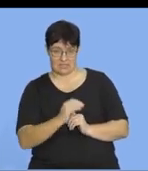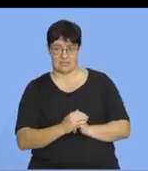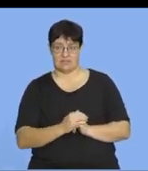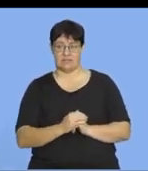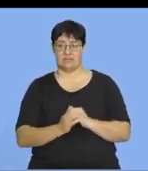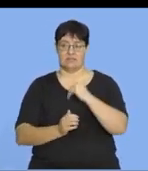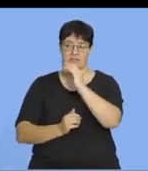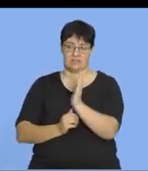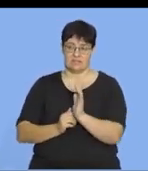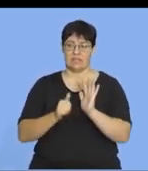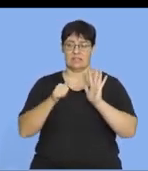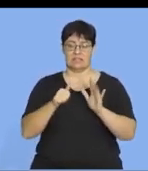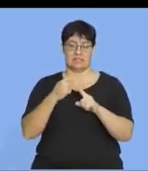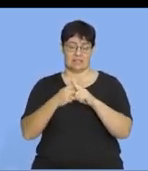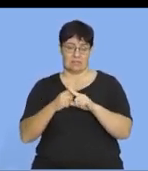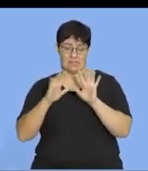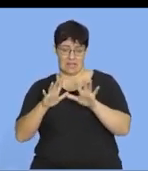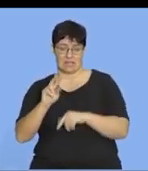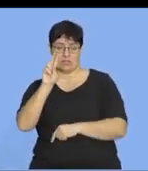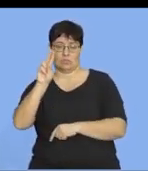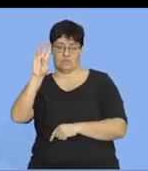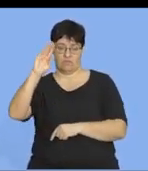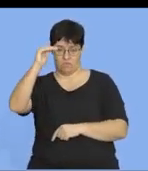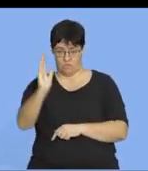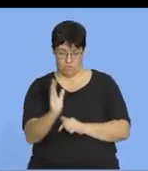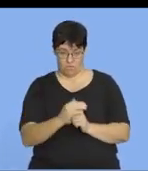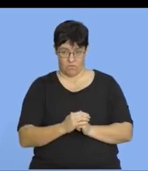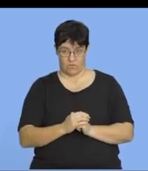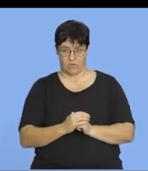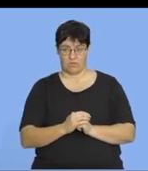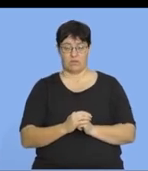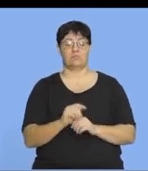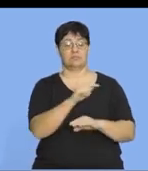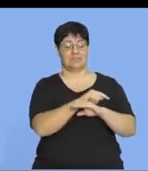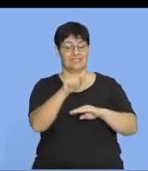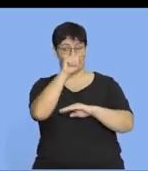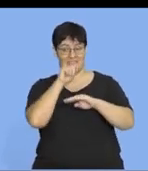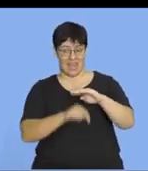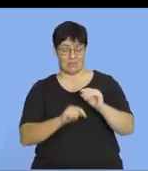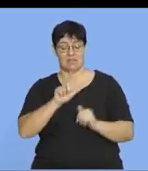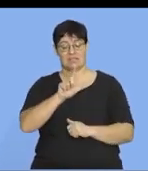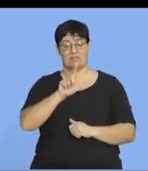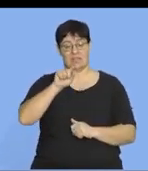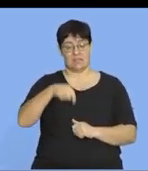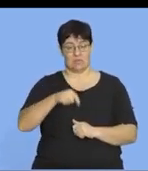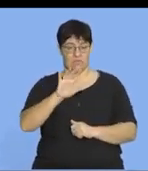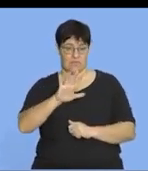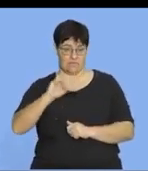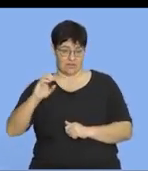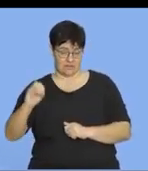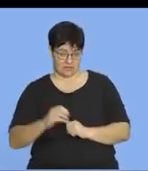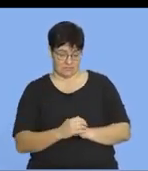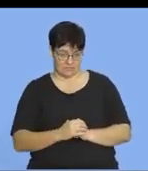850 times 6 times 10 to the 24, and that's all going to be divided